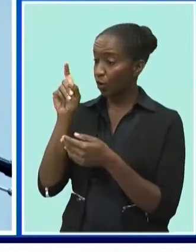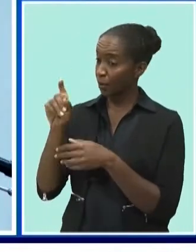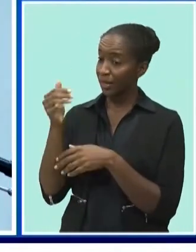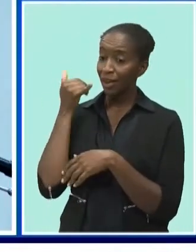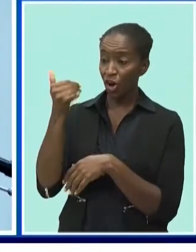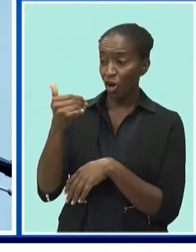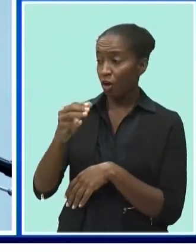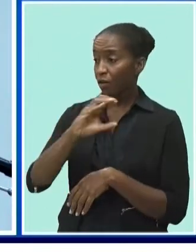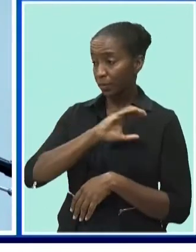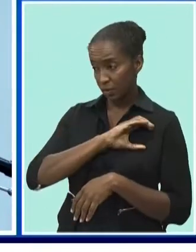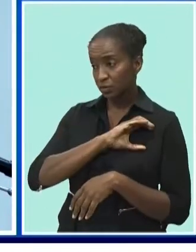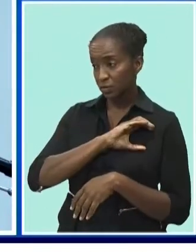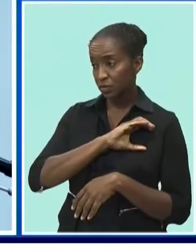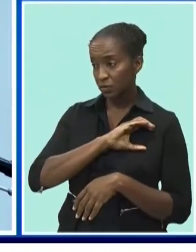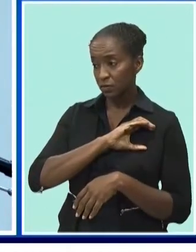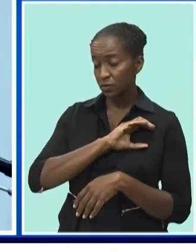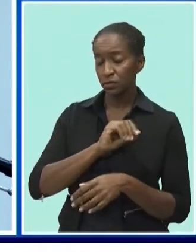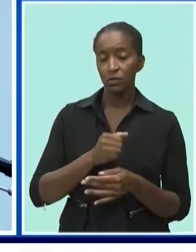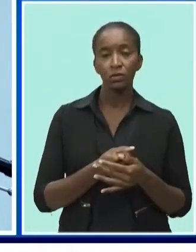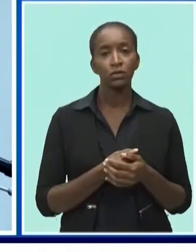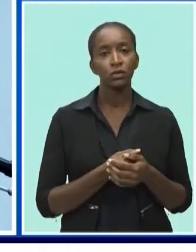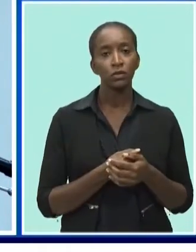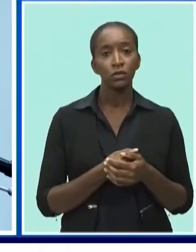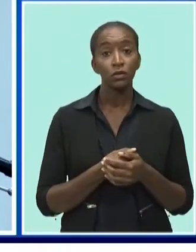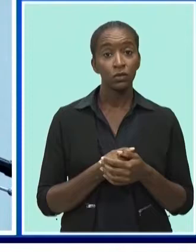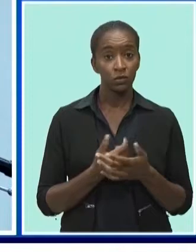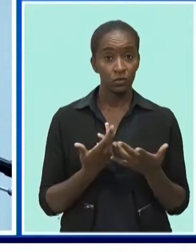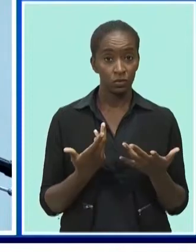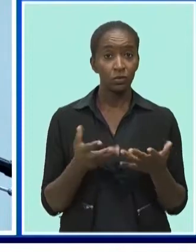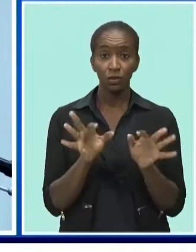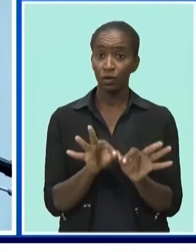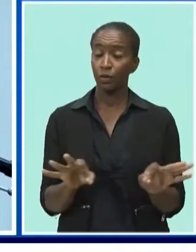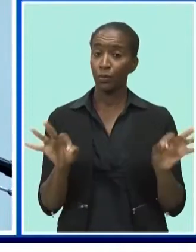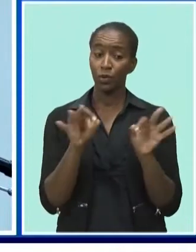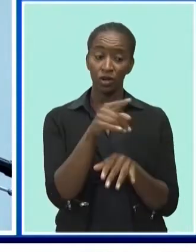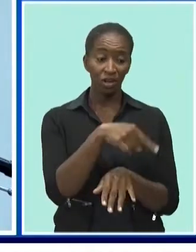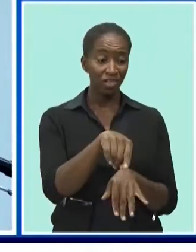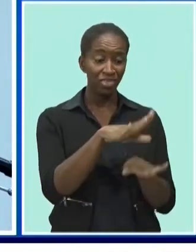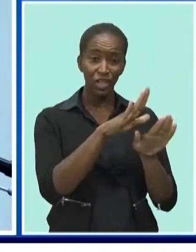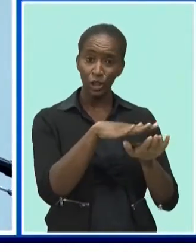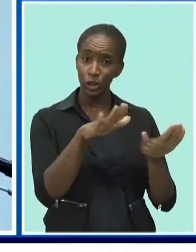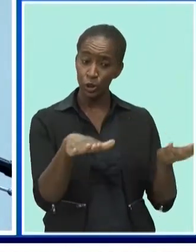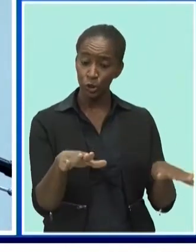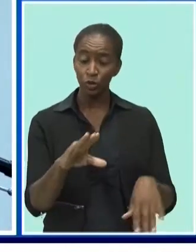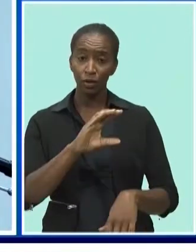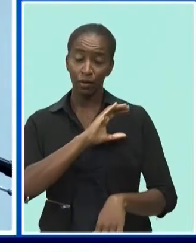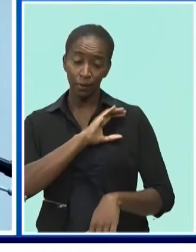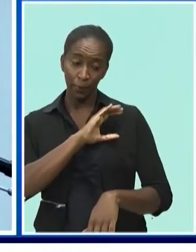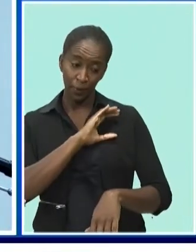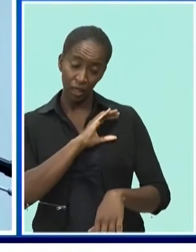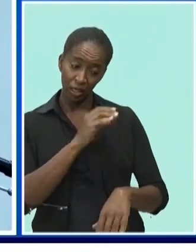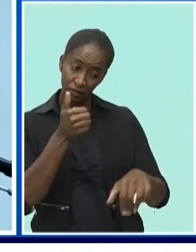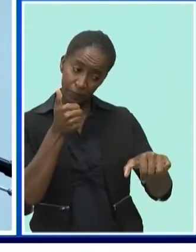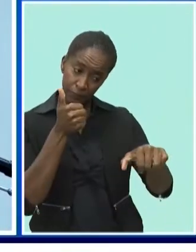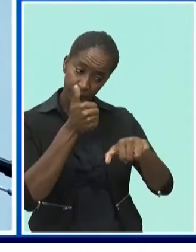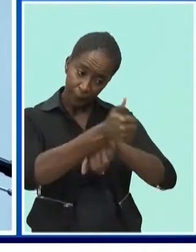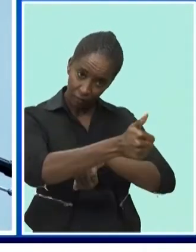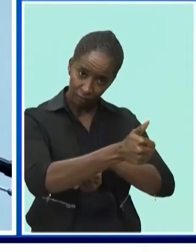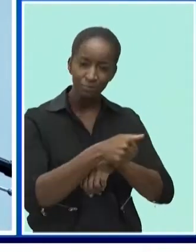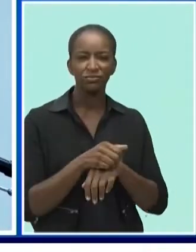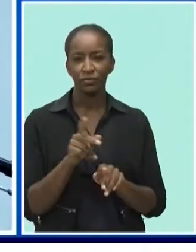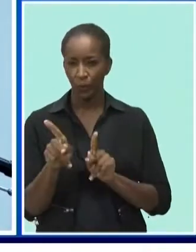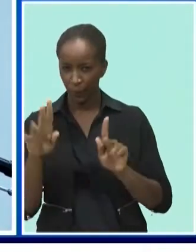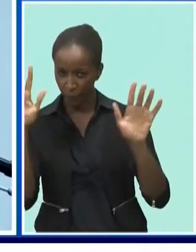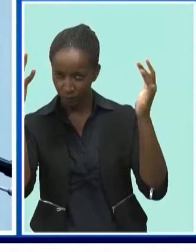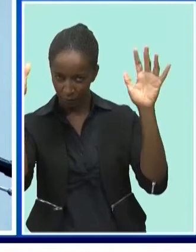to start making sure that these children are charged. Let these children understand that